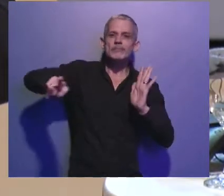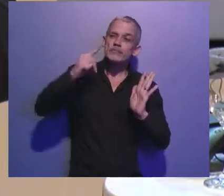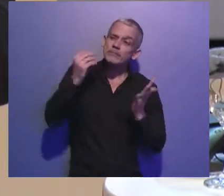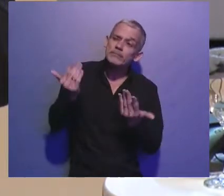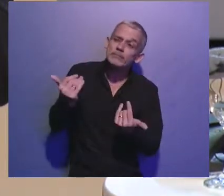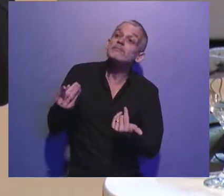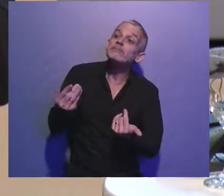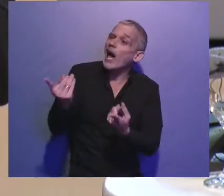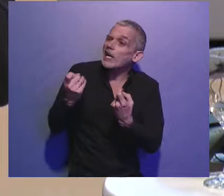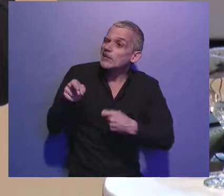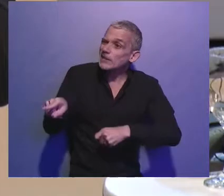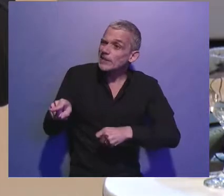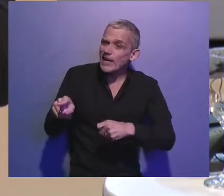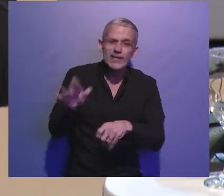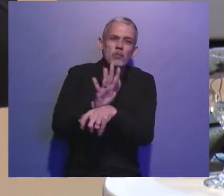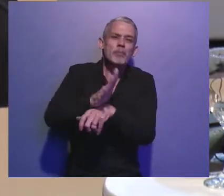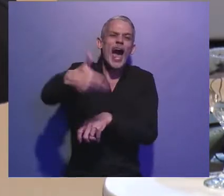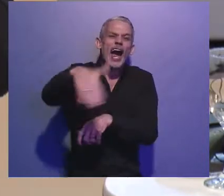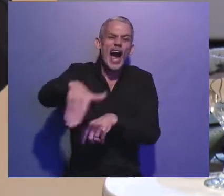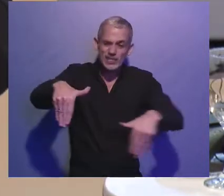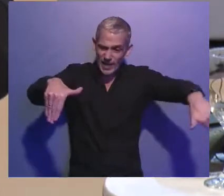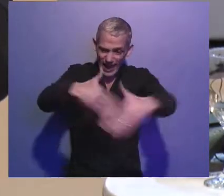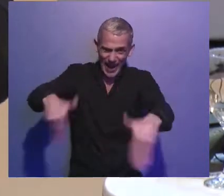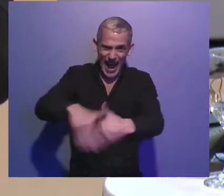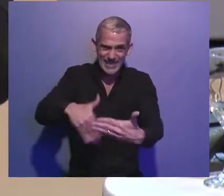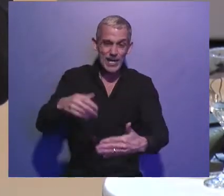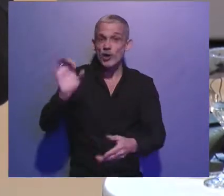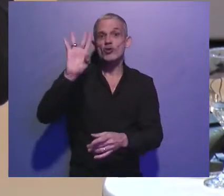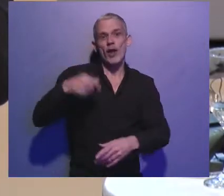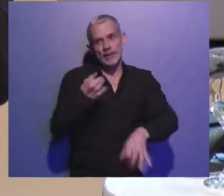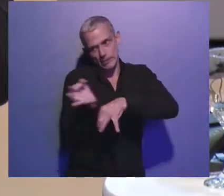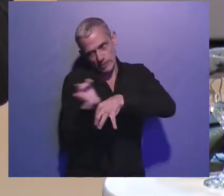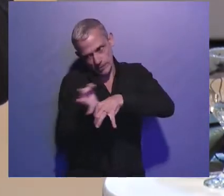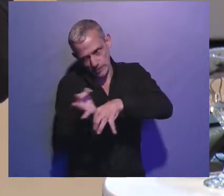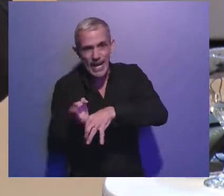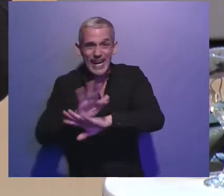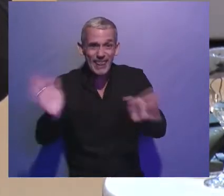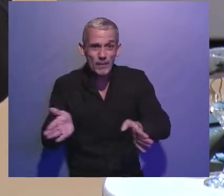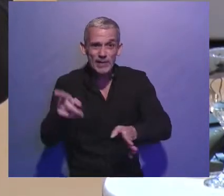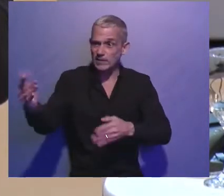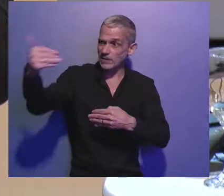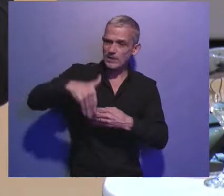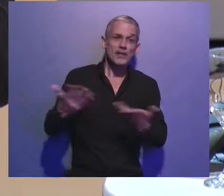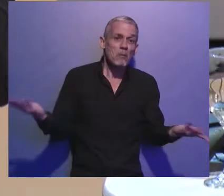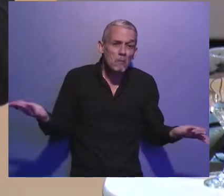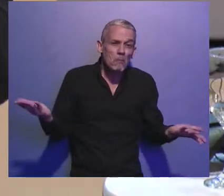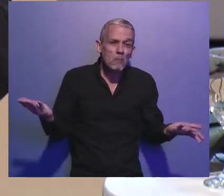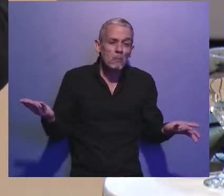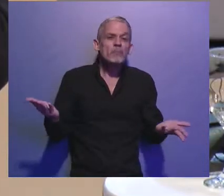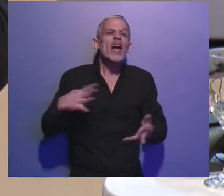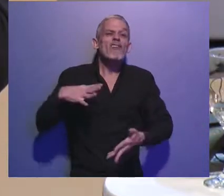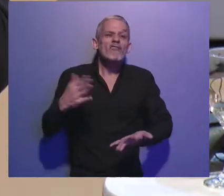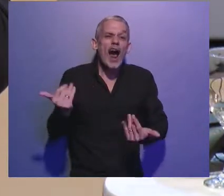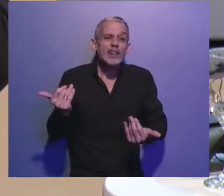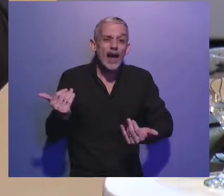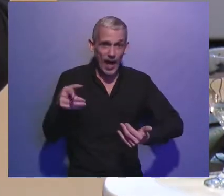two-way street. Because if you only teach them how to access the government is one thing, but it's important to establish a